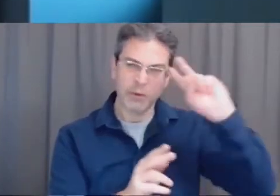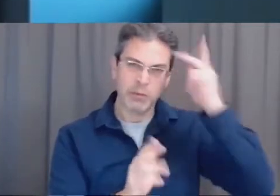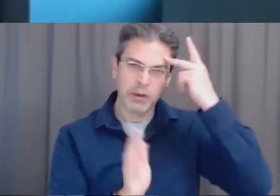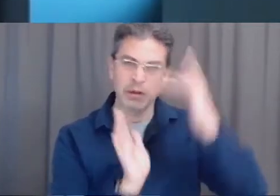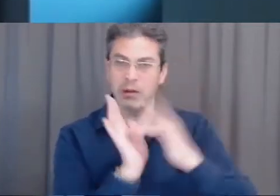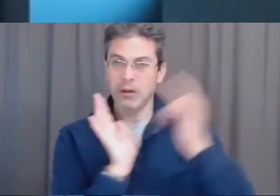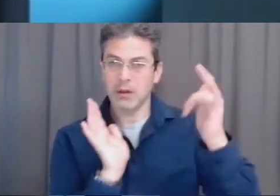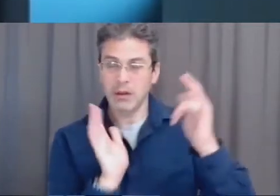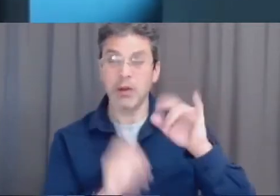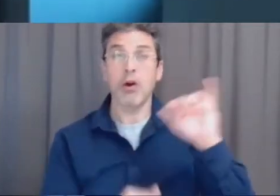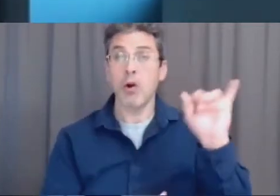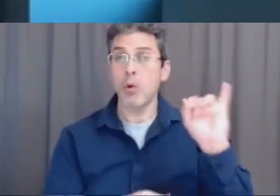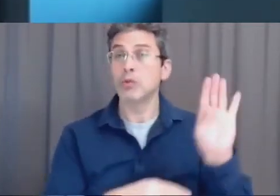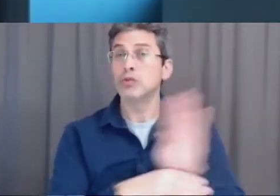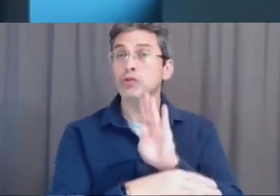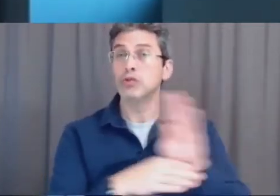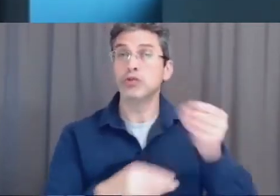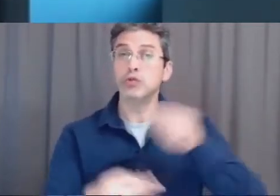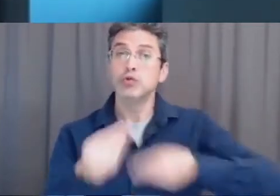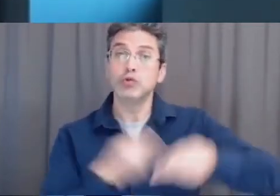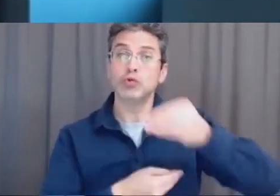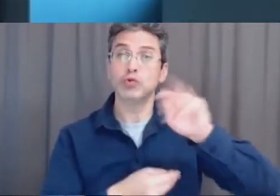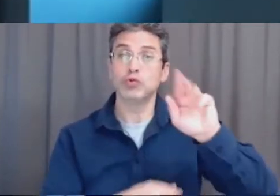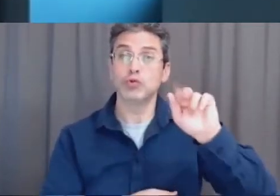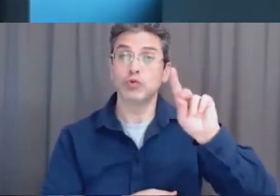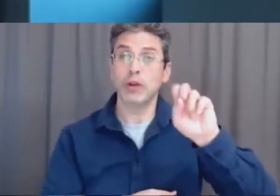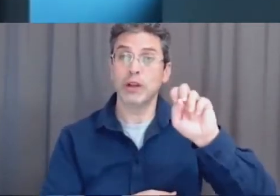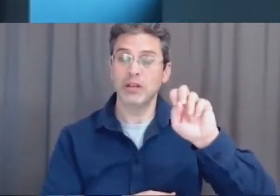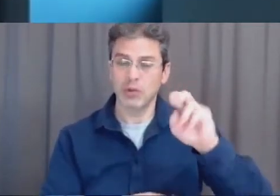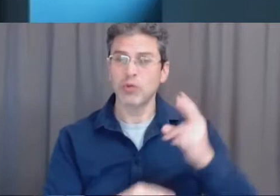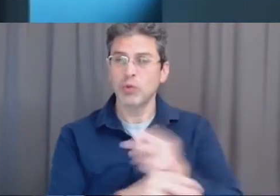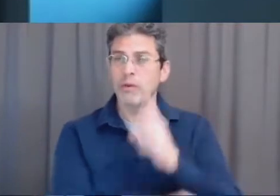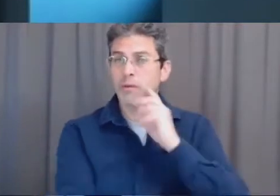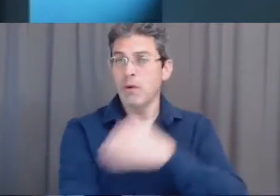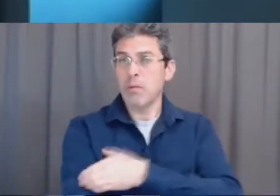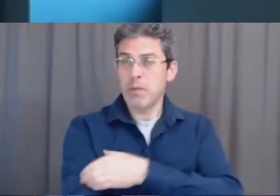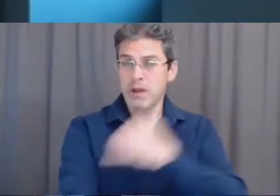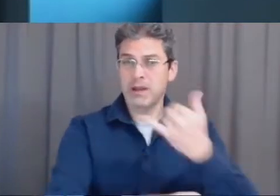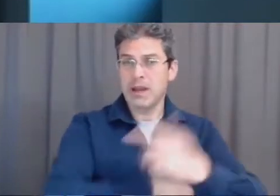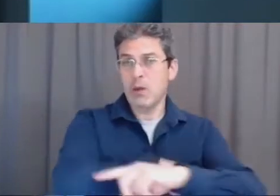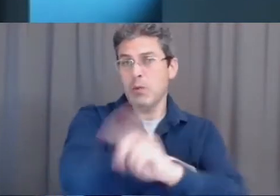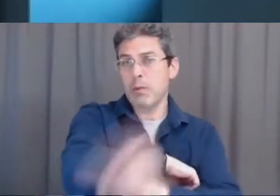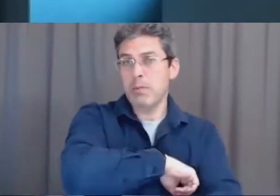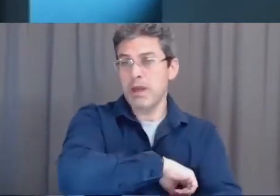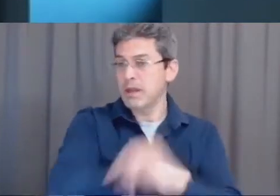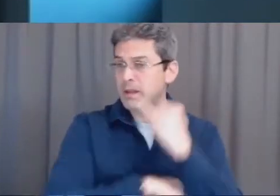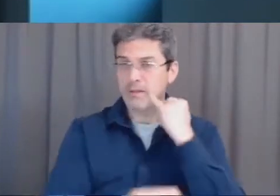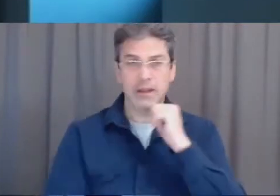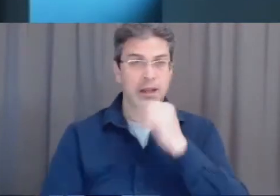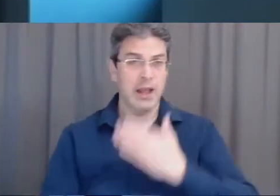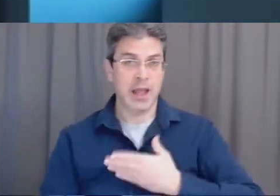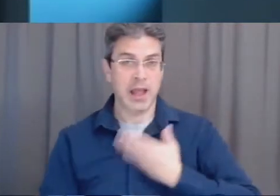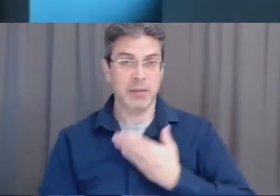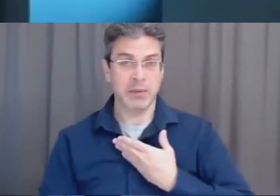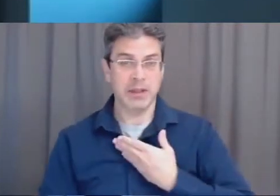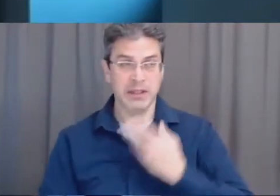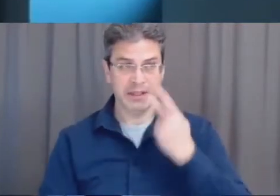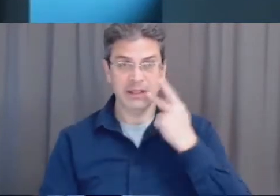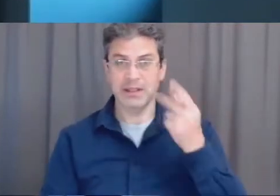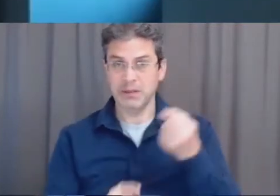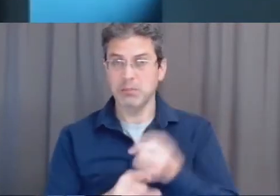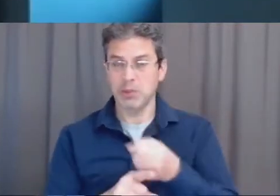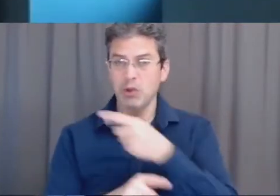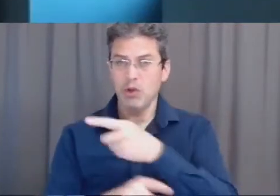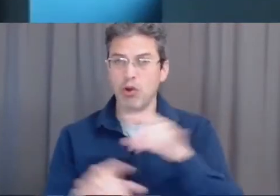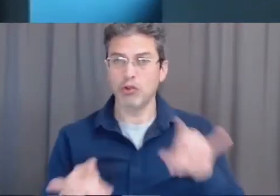weapon to punish countries that displease Beijing, as Australia is now experiencing in spades. There's also growing